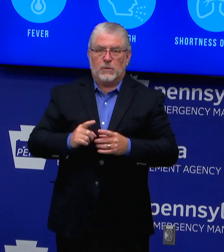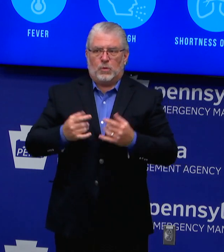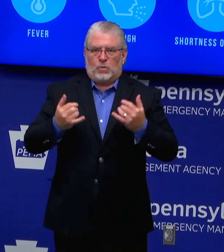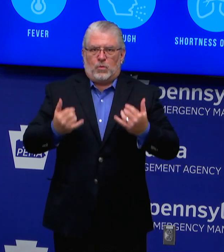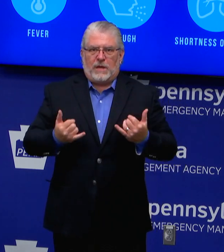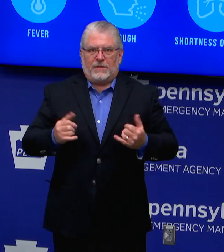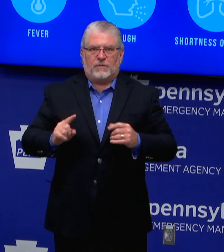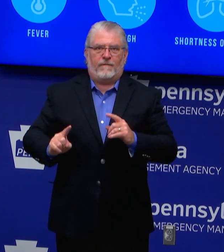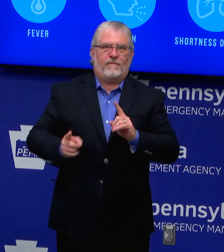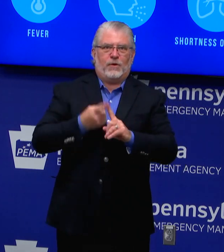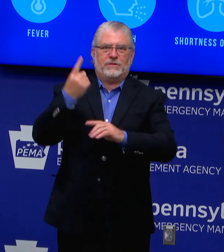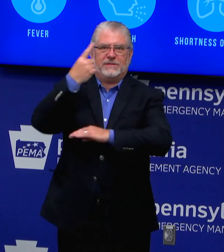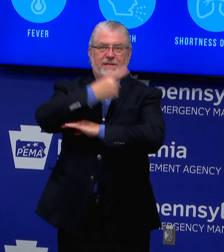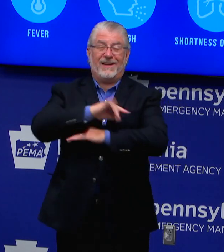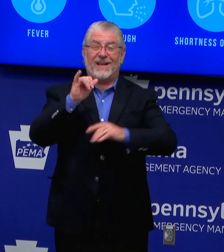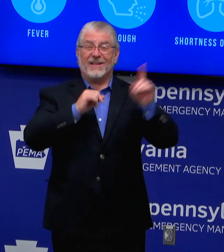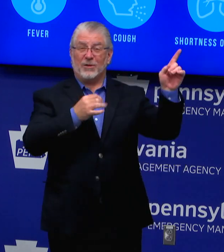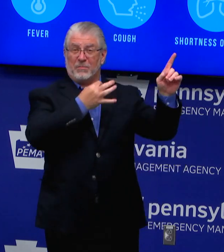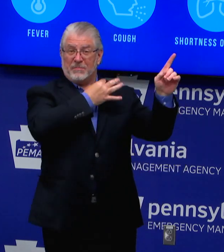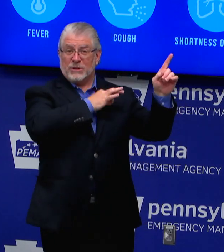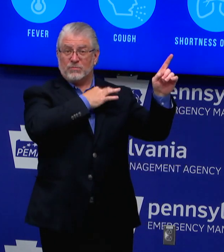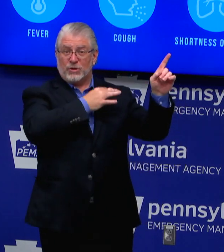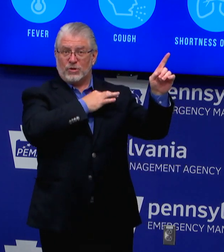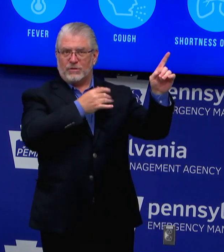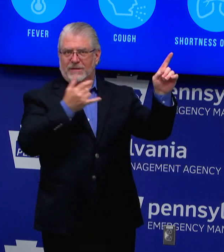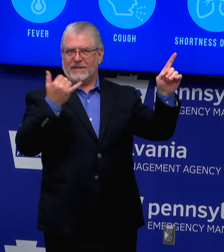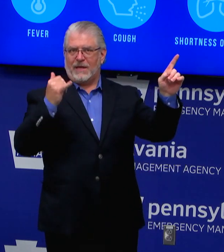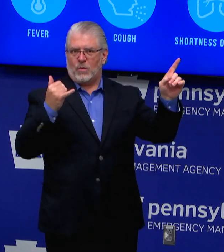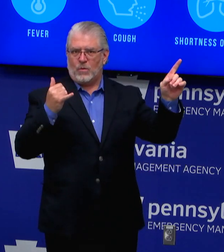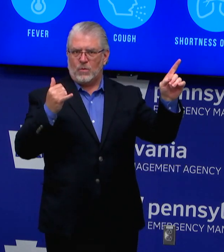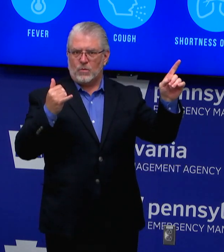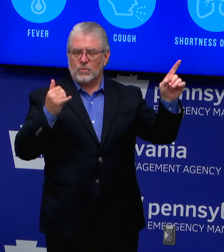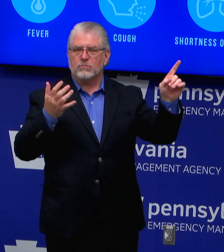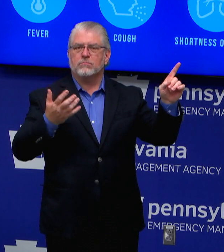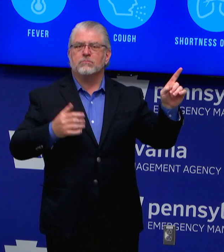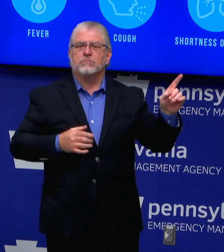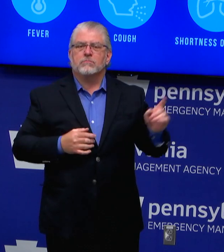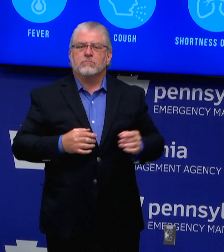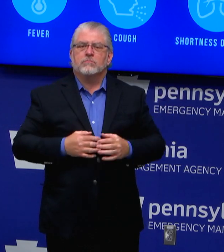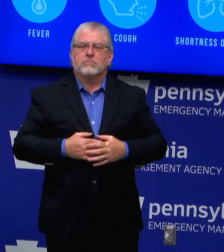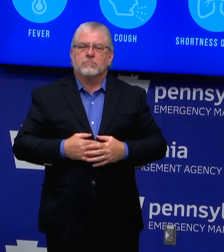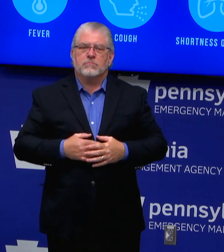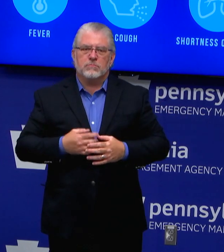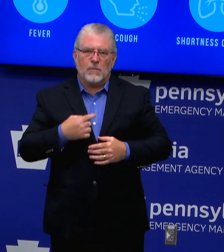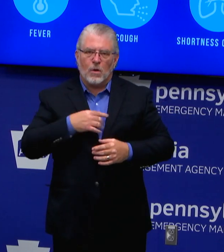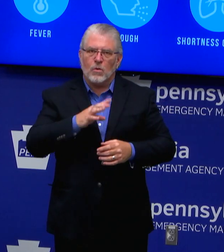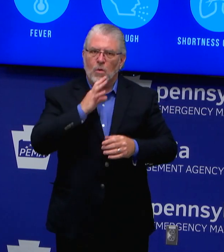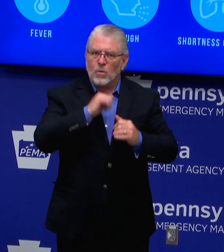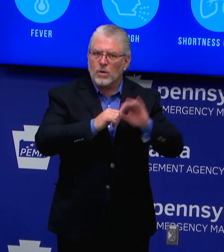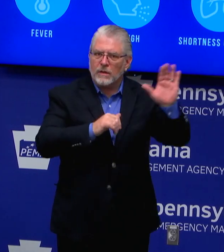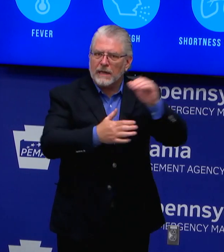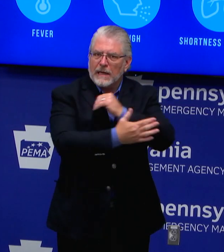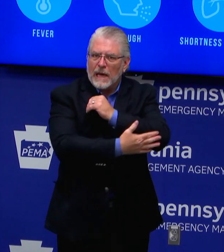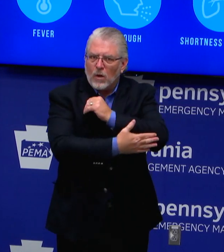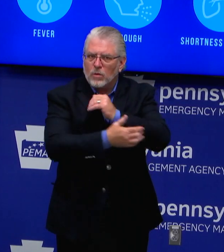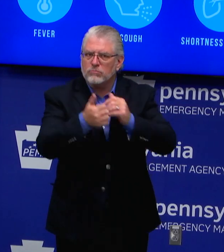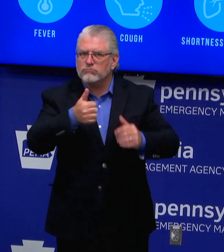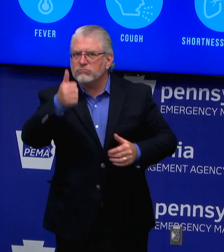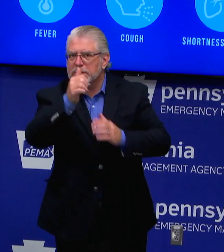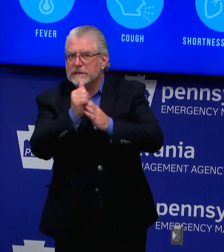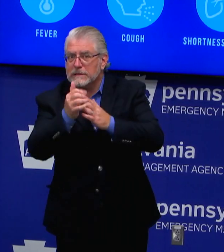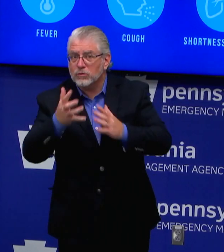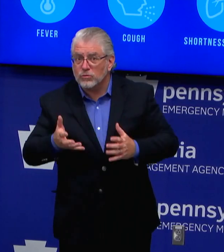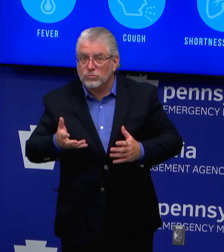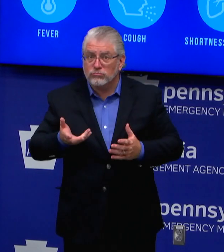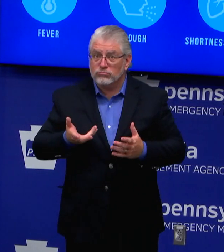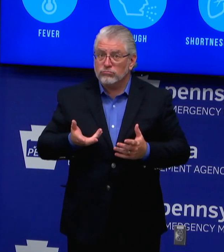example, Pittsburgh was in the yellow phase. And I talked to the county executive, and he said that actually a lot of people, not